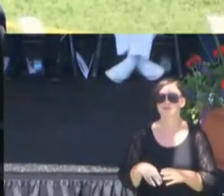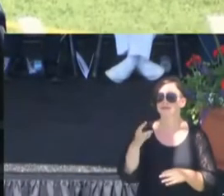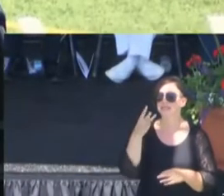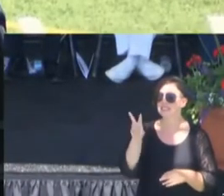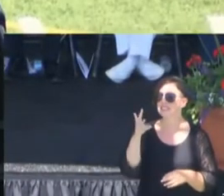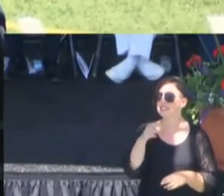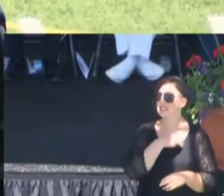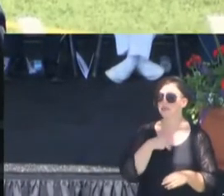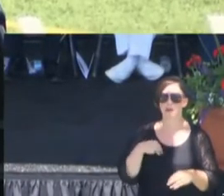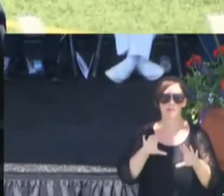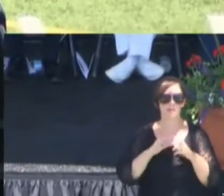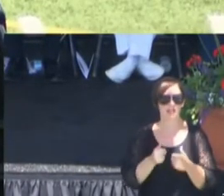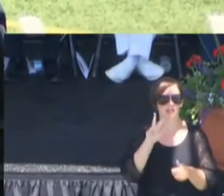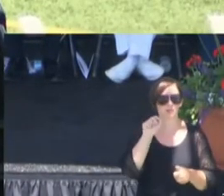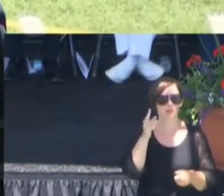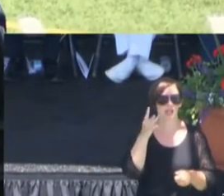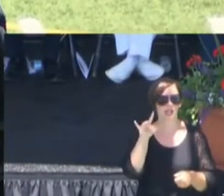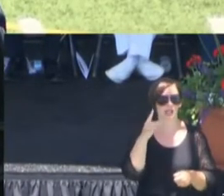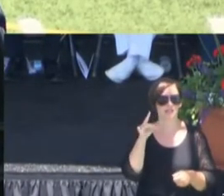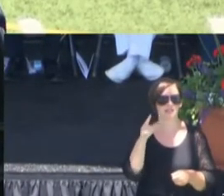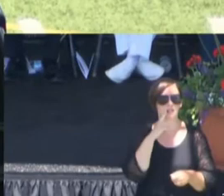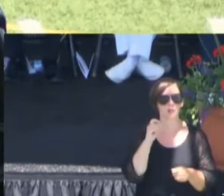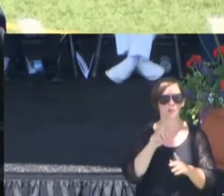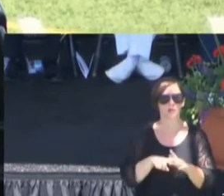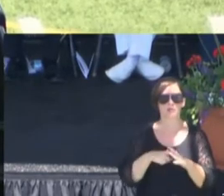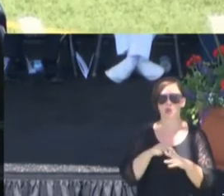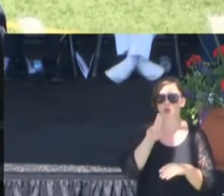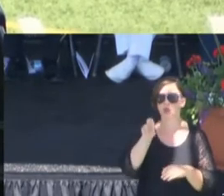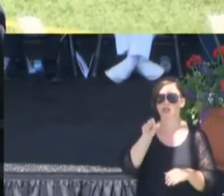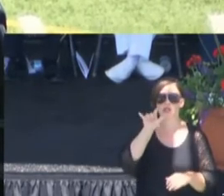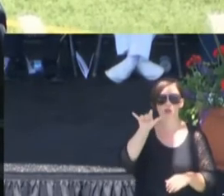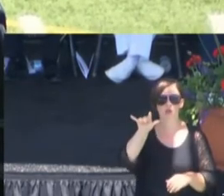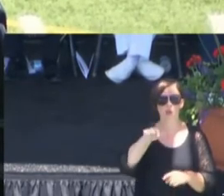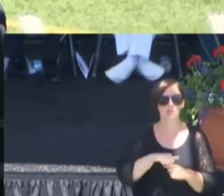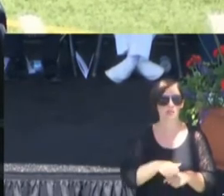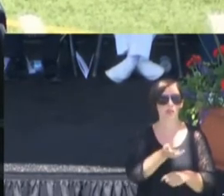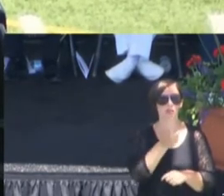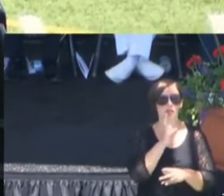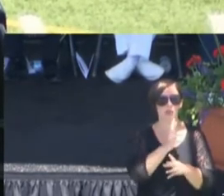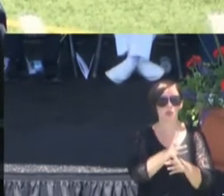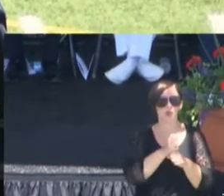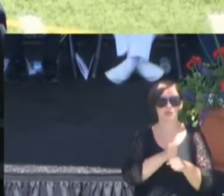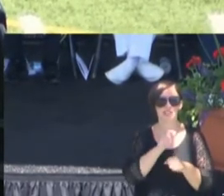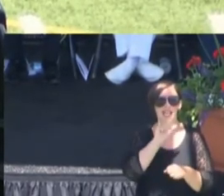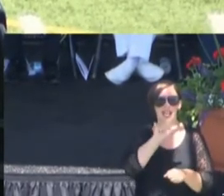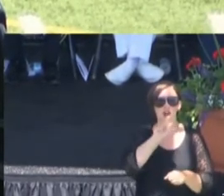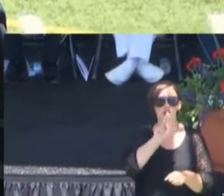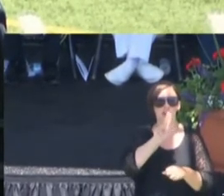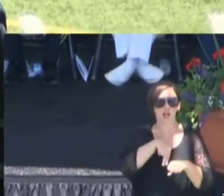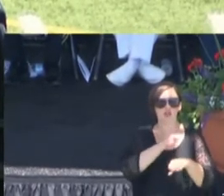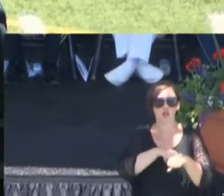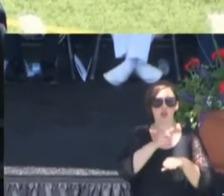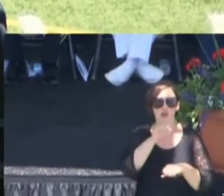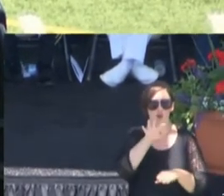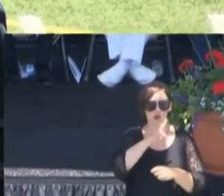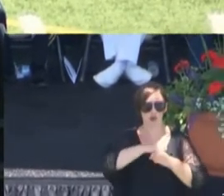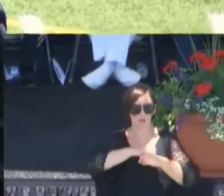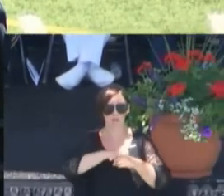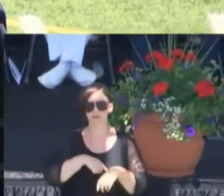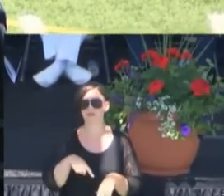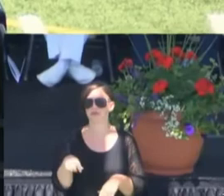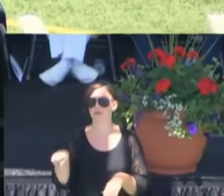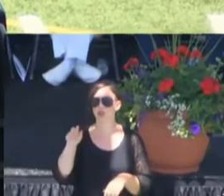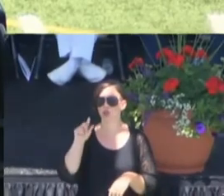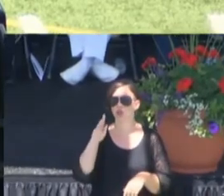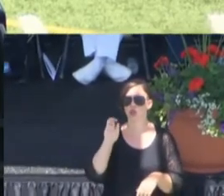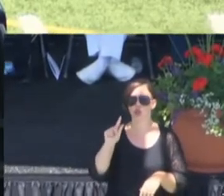members of the class of 2018 will receive a commission in the United States Air Force, and 3 will receive commissions in the Air National Guard. Administering the oath is